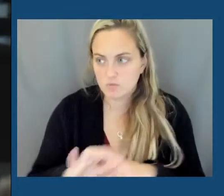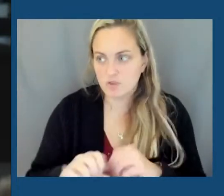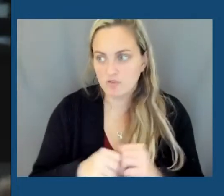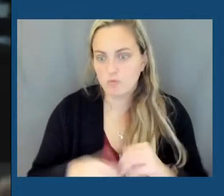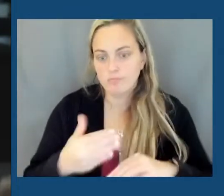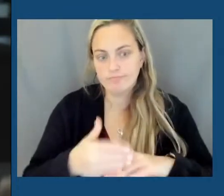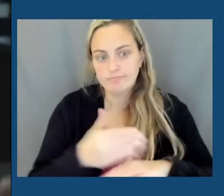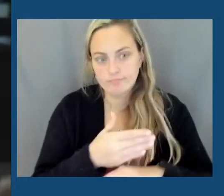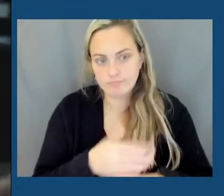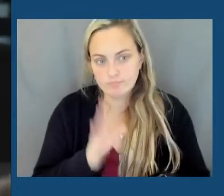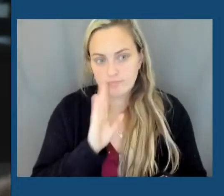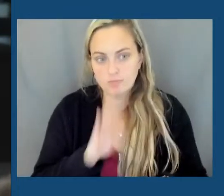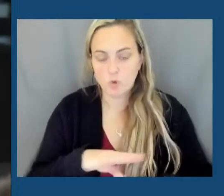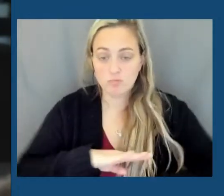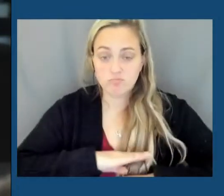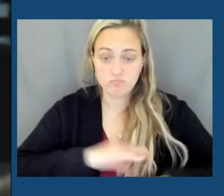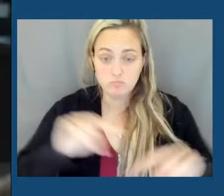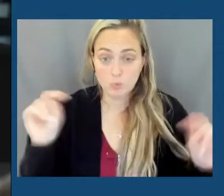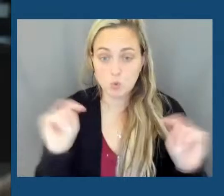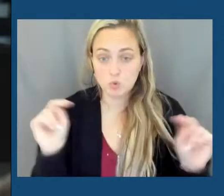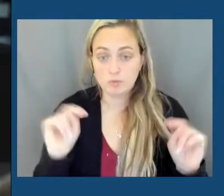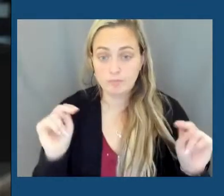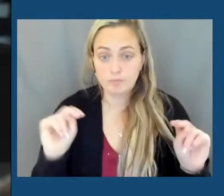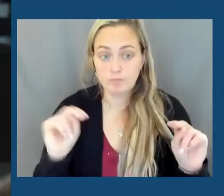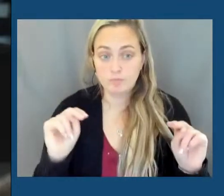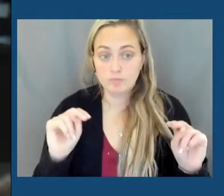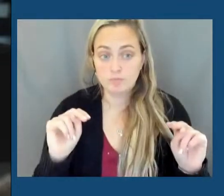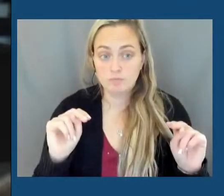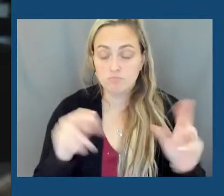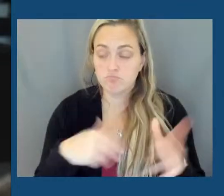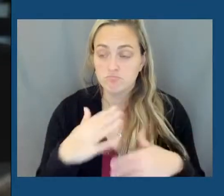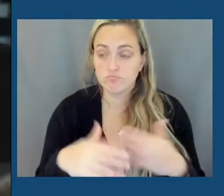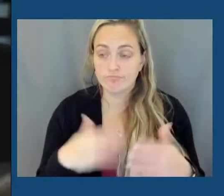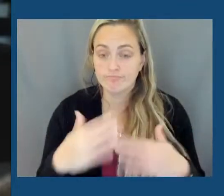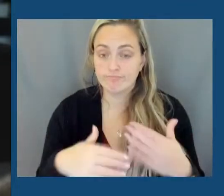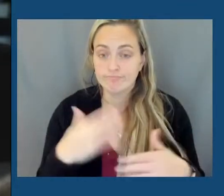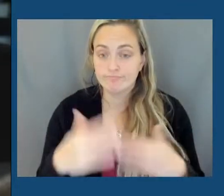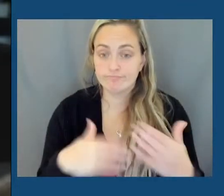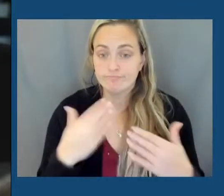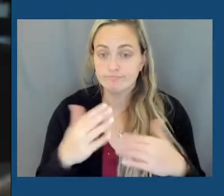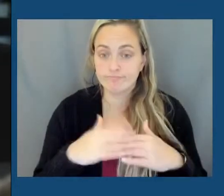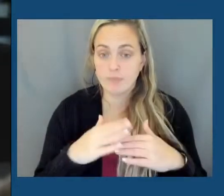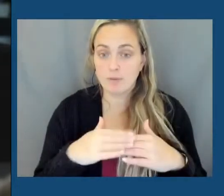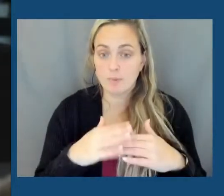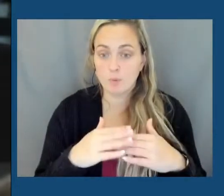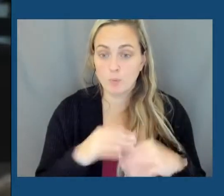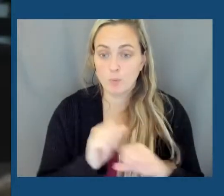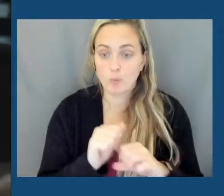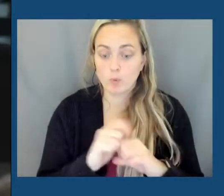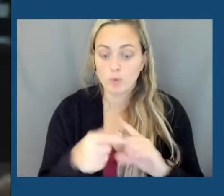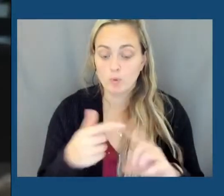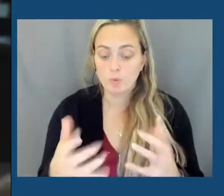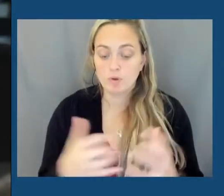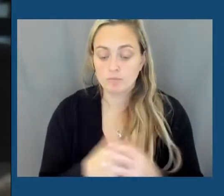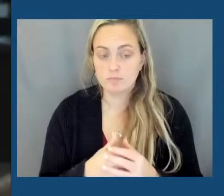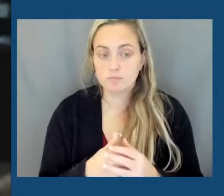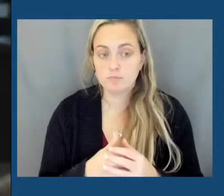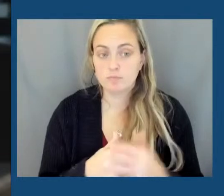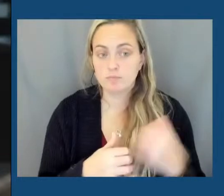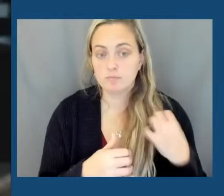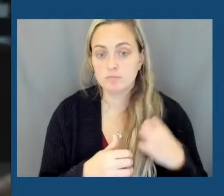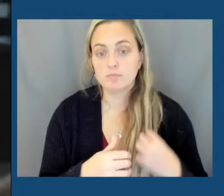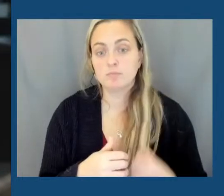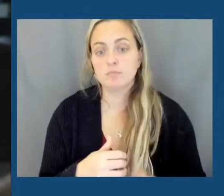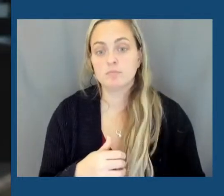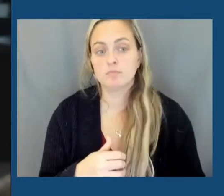be at neutral and just coast it and just do the bare minimum whenever they want, and